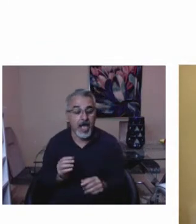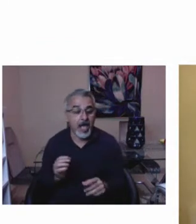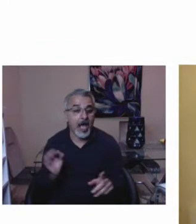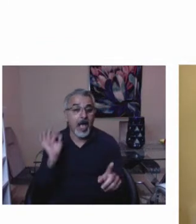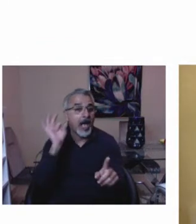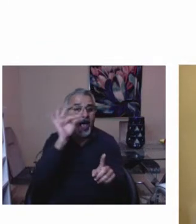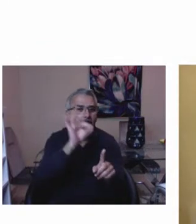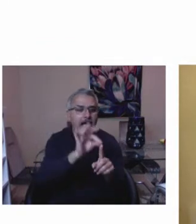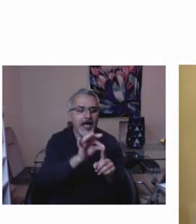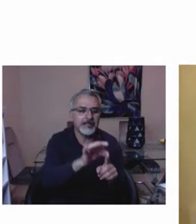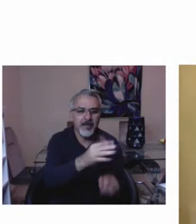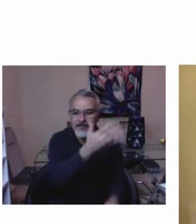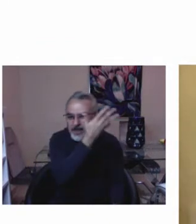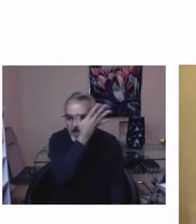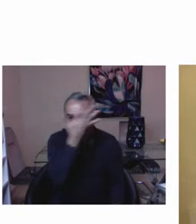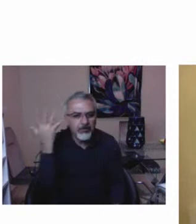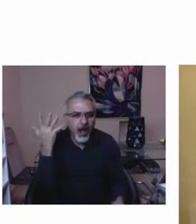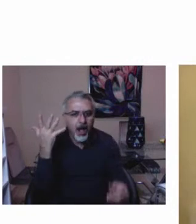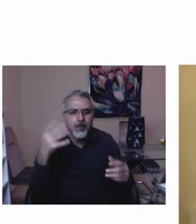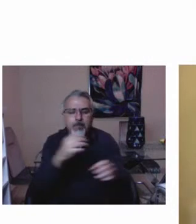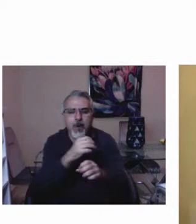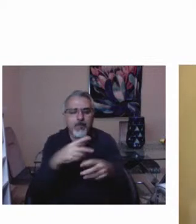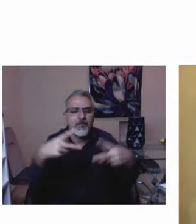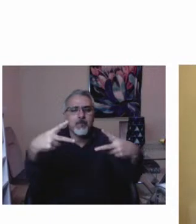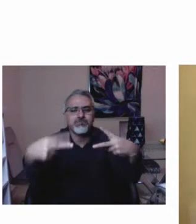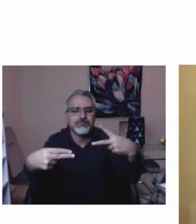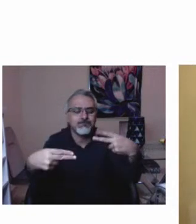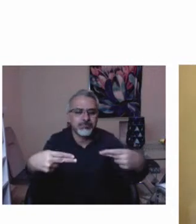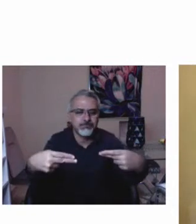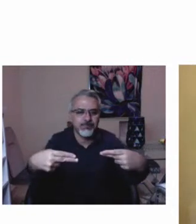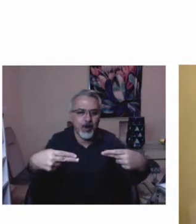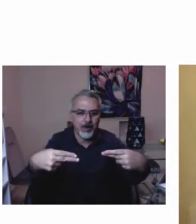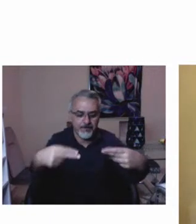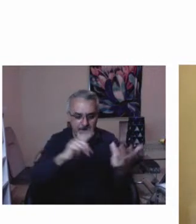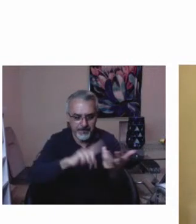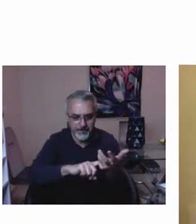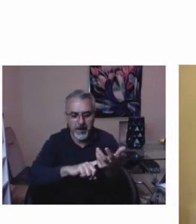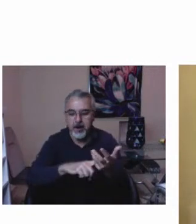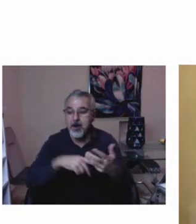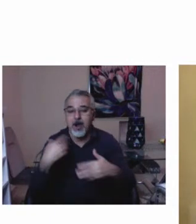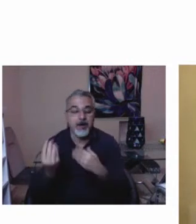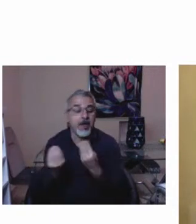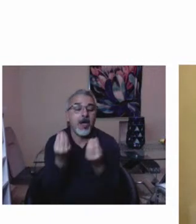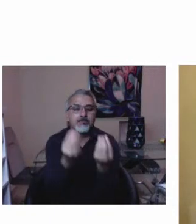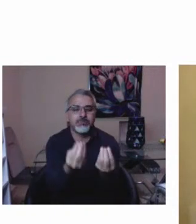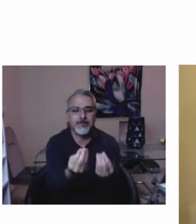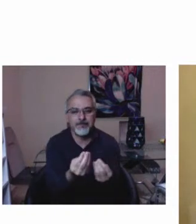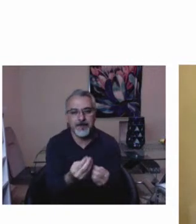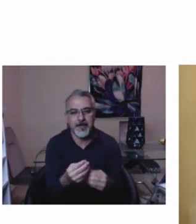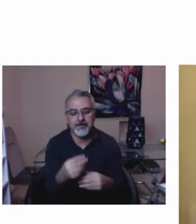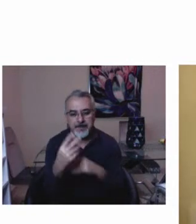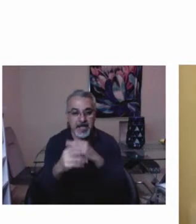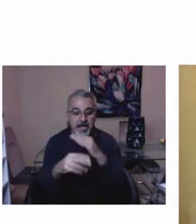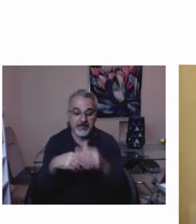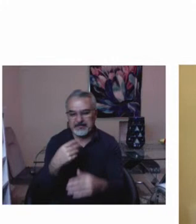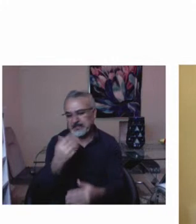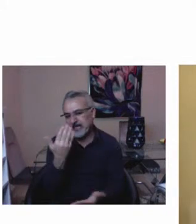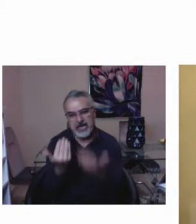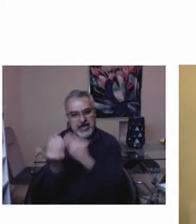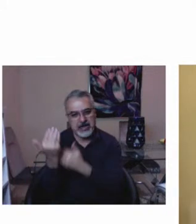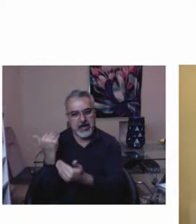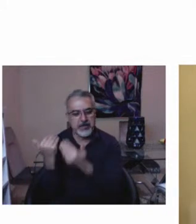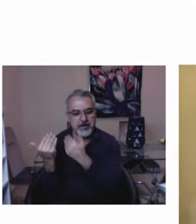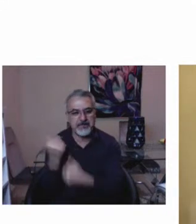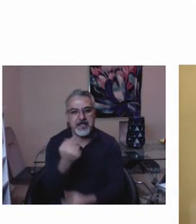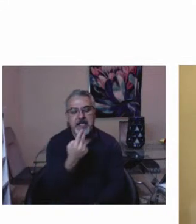point that we know between 2002 and 2017, the US only has spent $2.8 trillion on